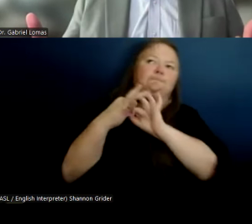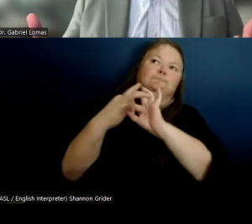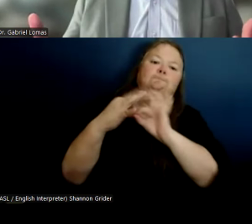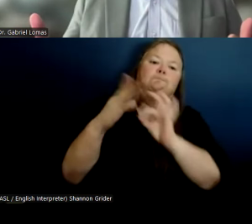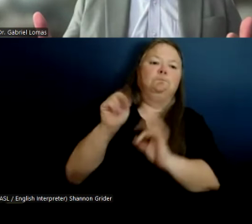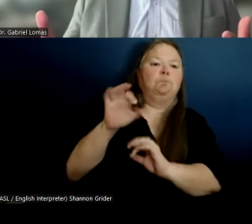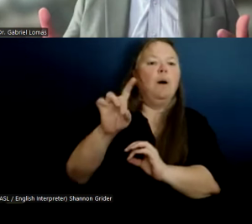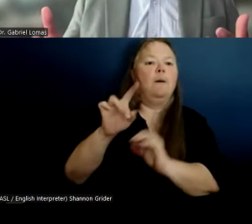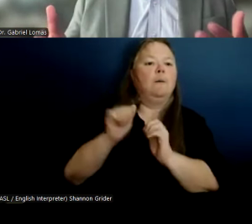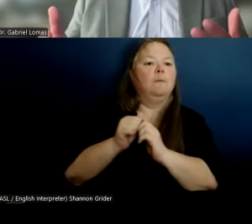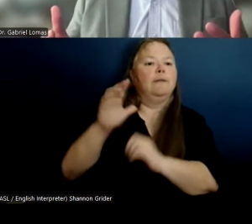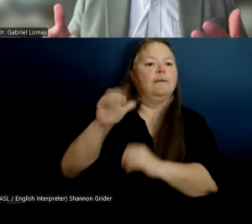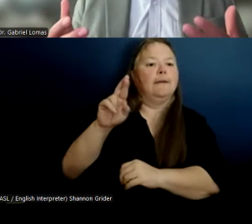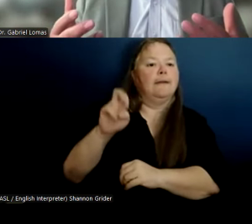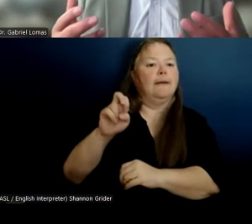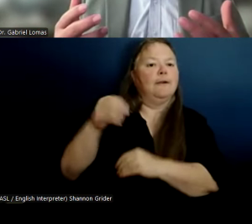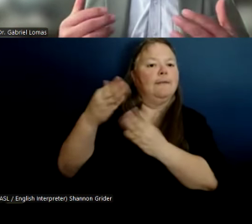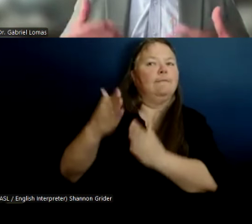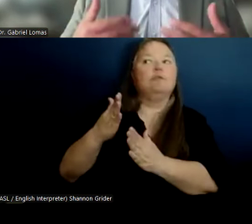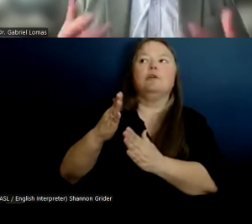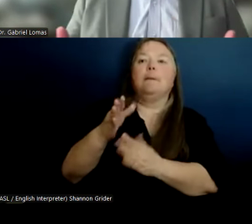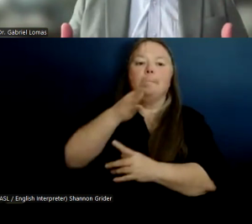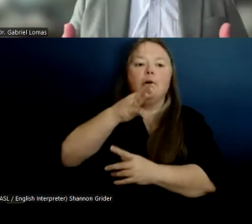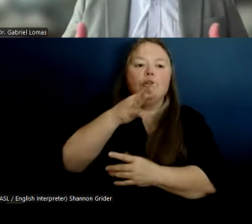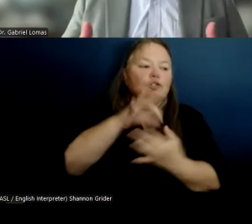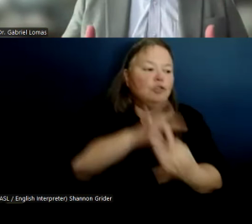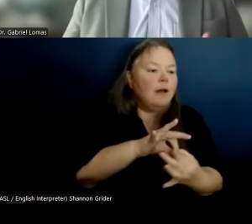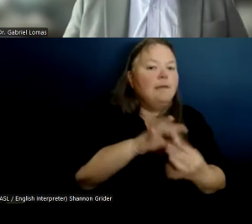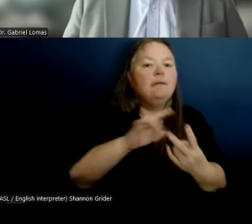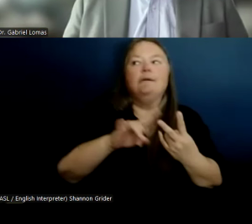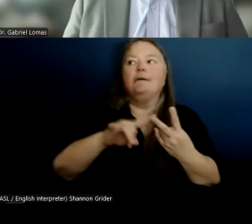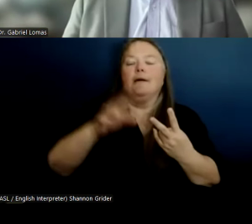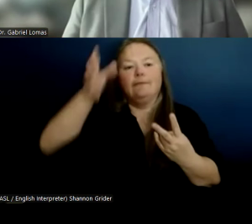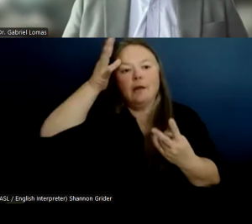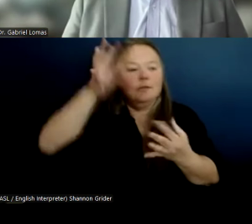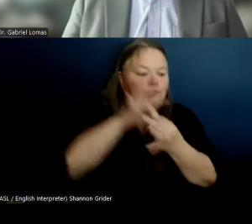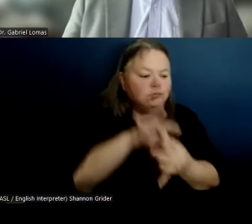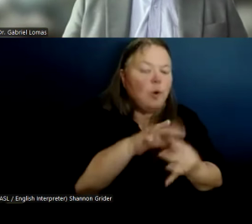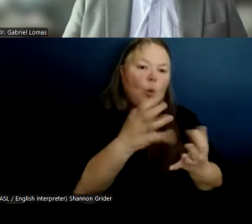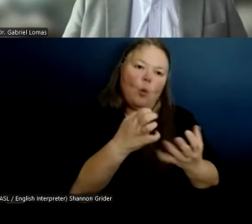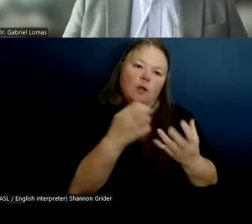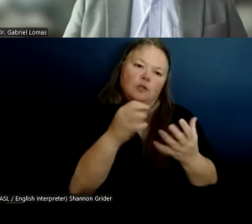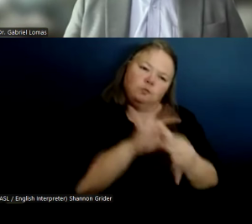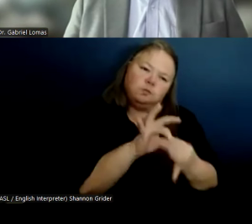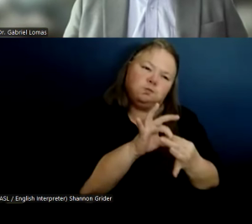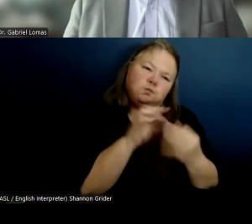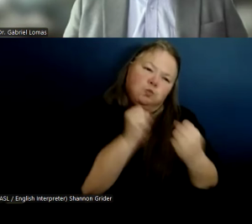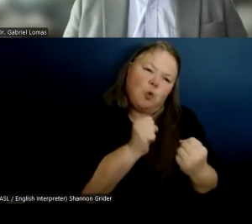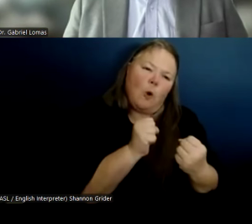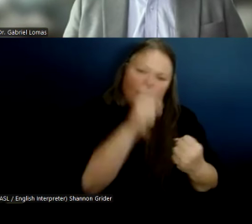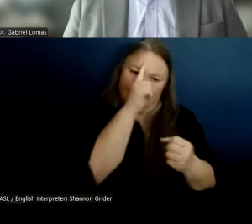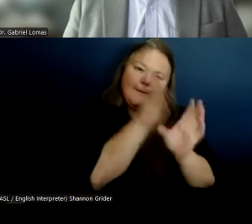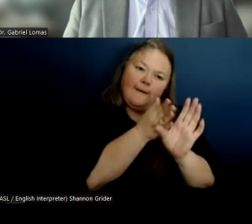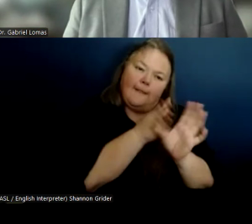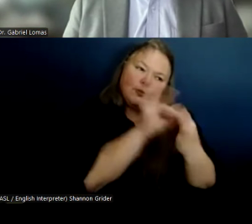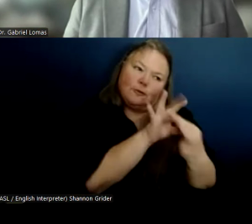want, a mother-child, parent-child to connect to each other, to develop a strong psychological attachment. There's been a lot of